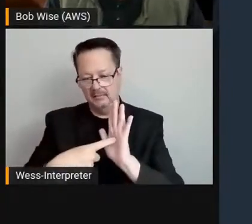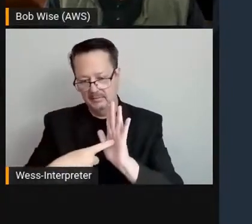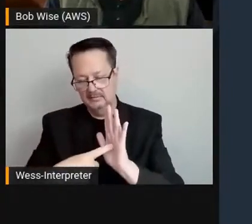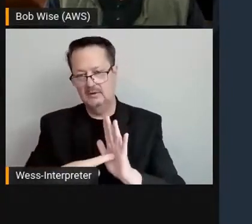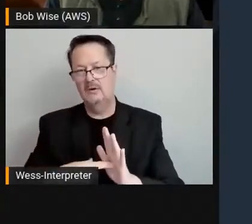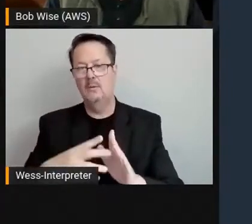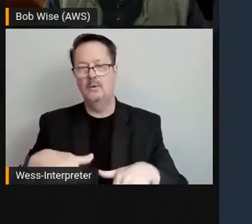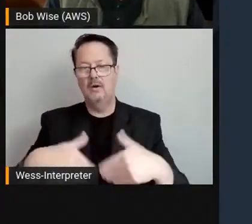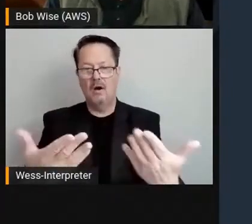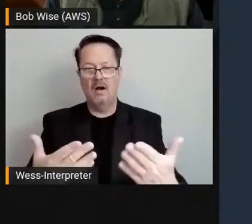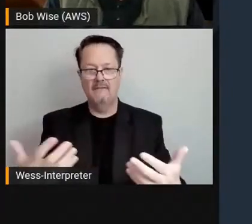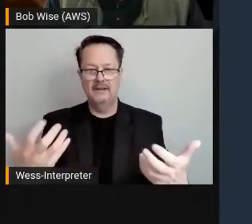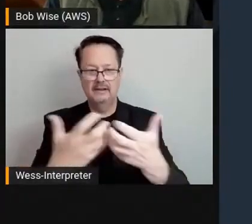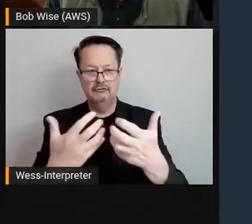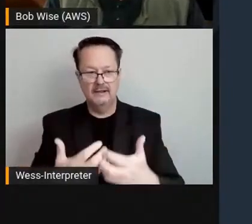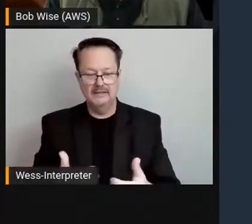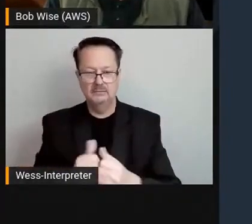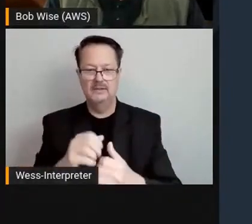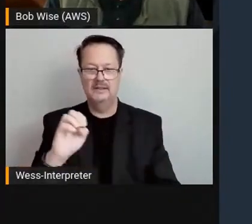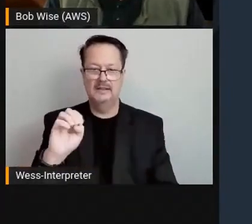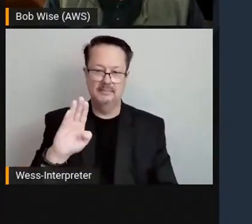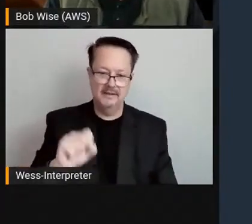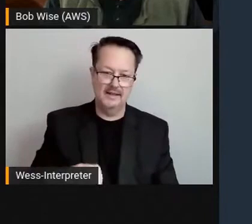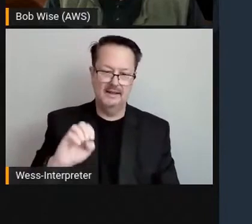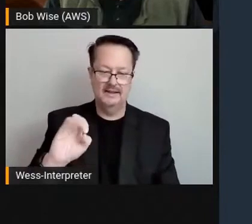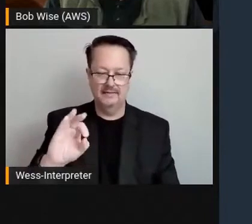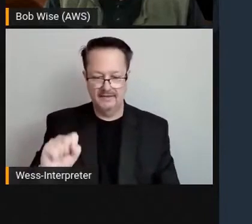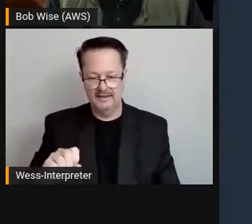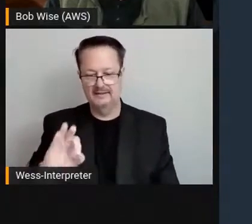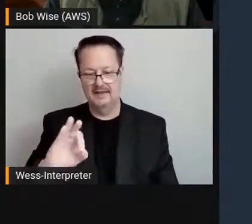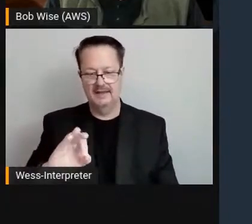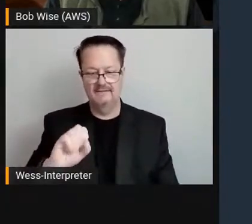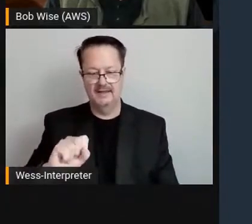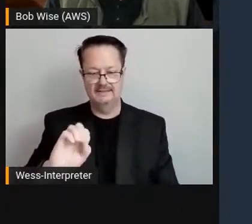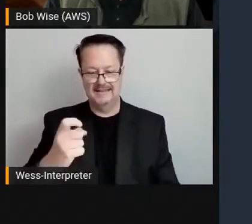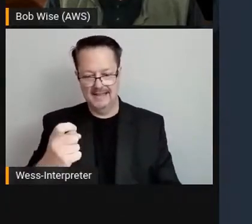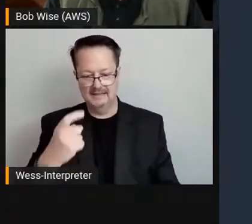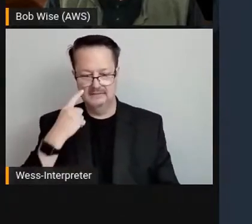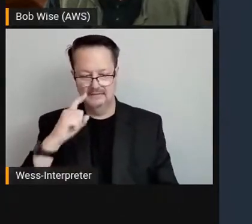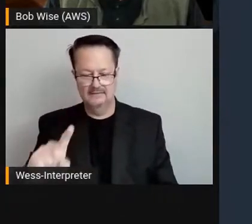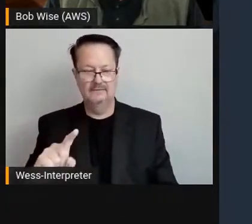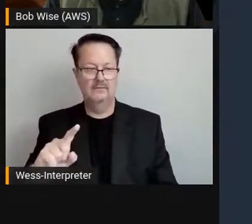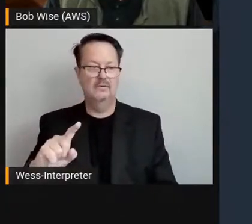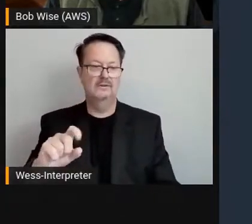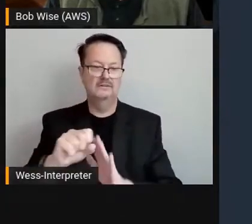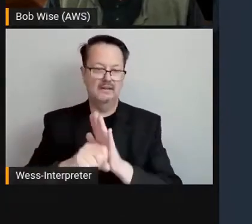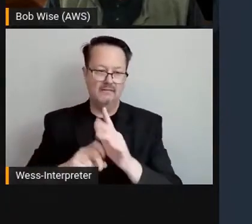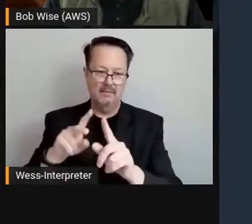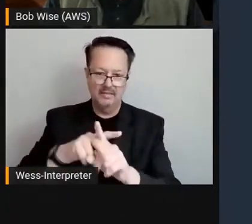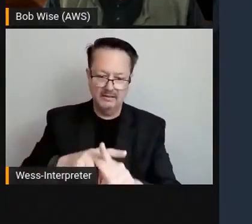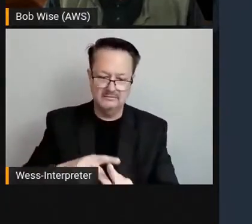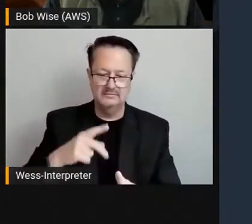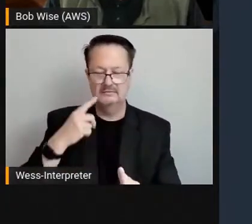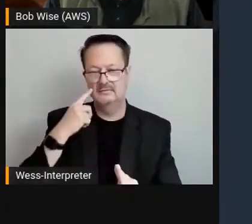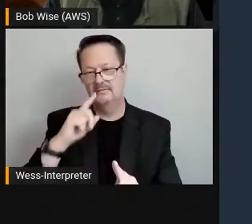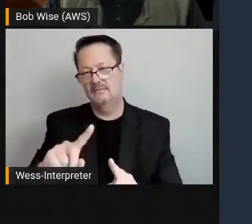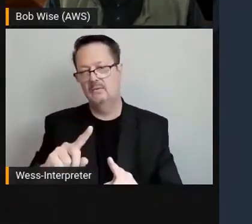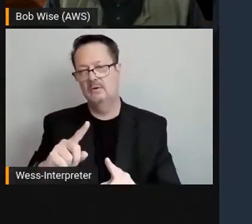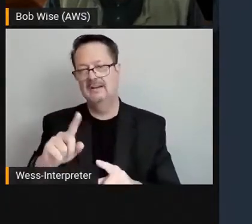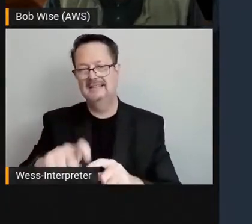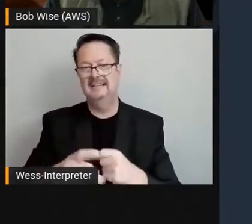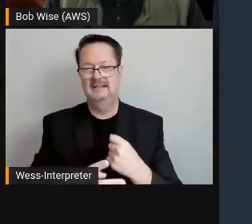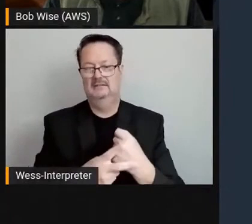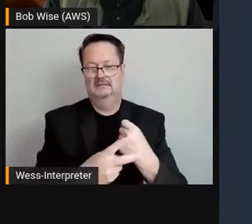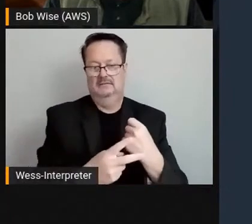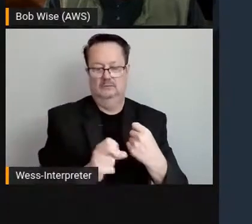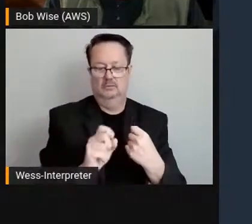we offer integrations with EBS, EFS, and FSX for stateful applications that need storage. You